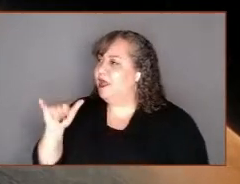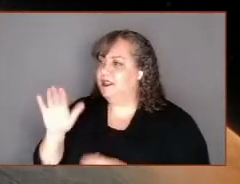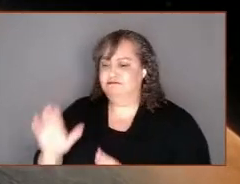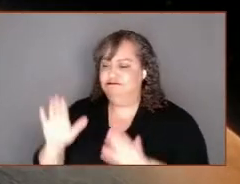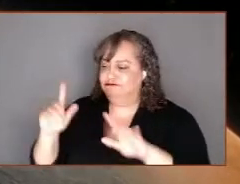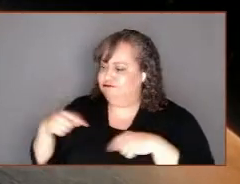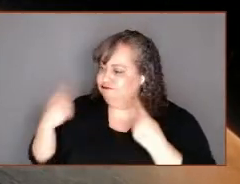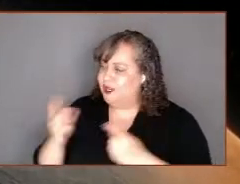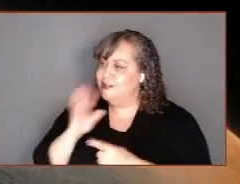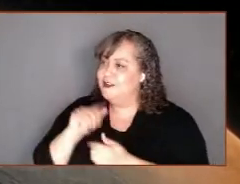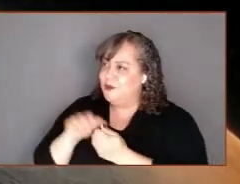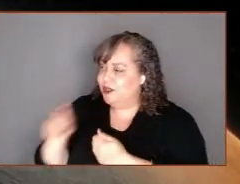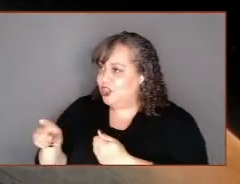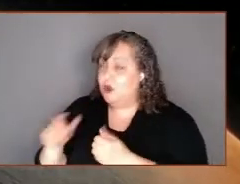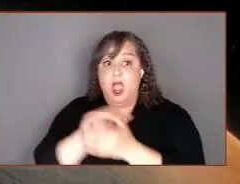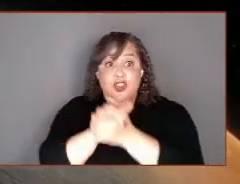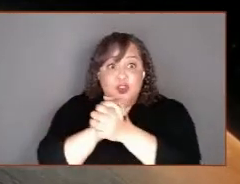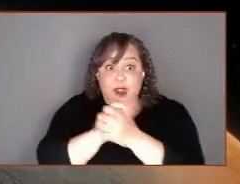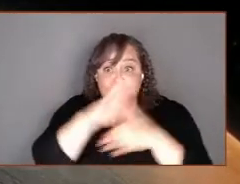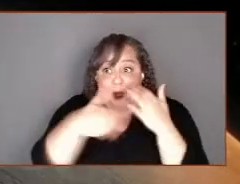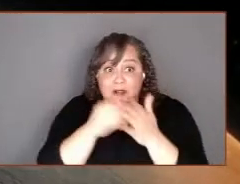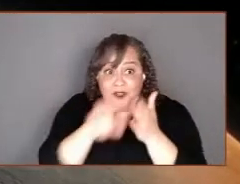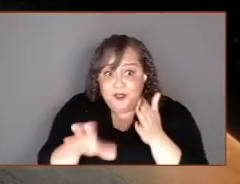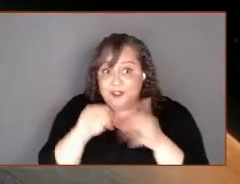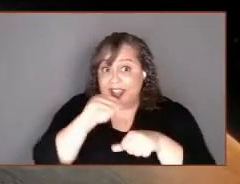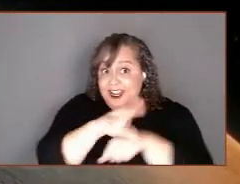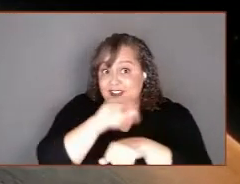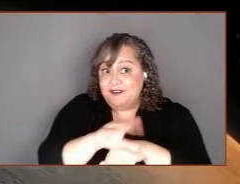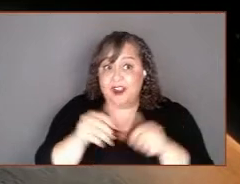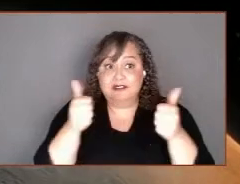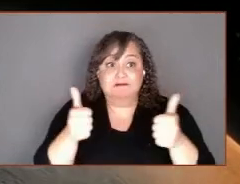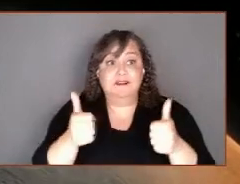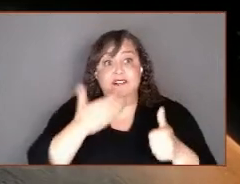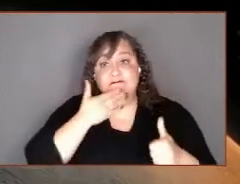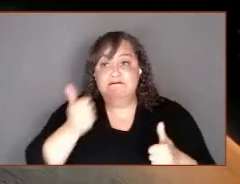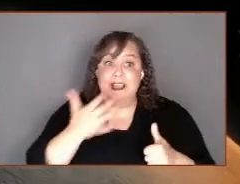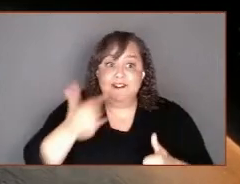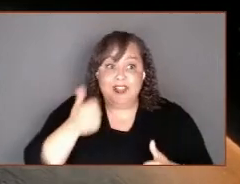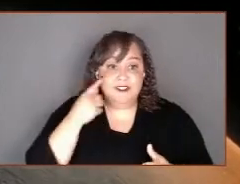congratulations to all the students and advisors at the event. Great, best of luck to you.